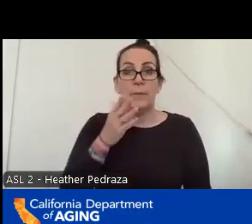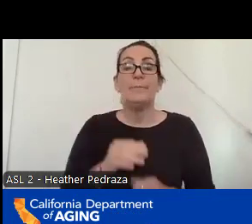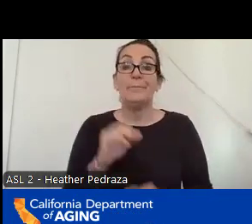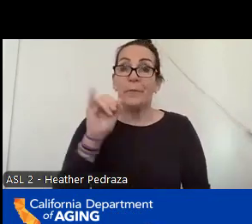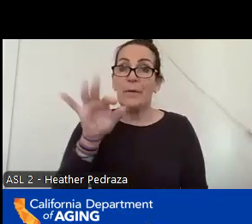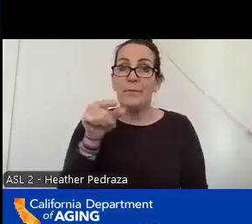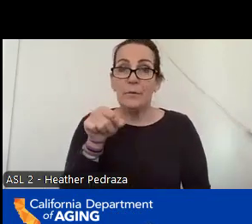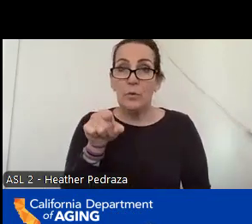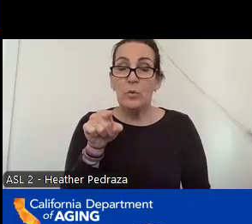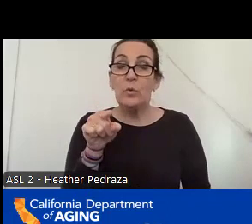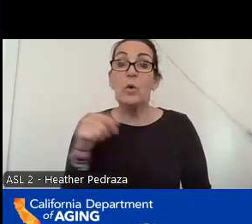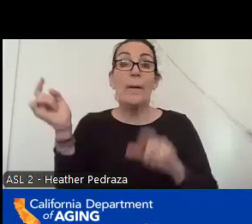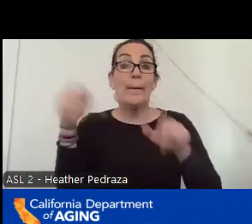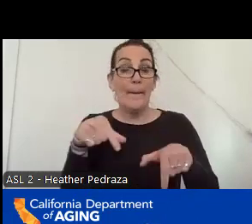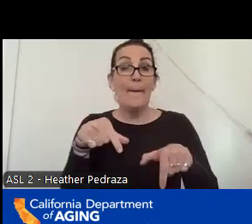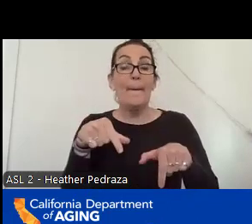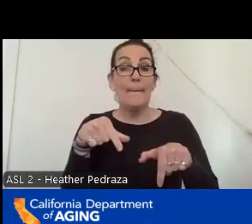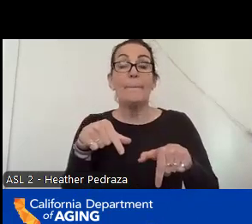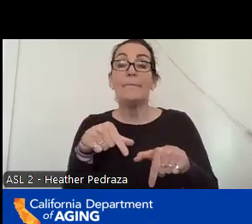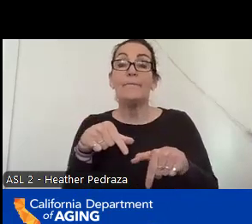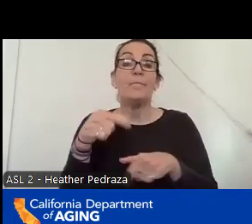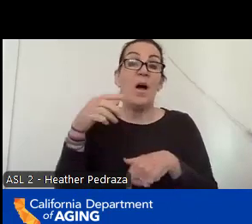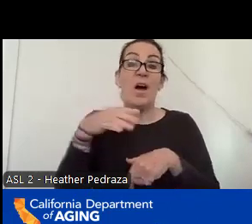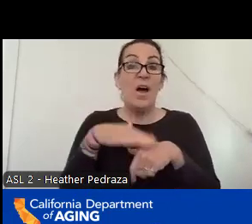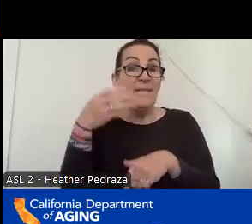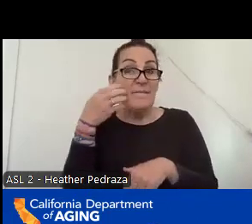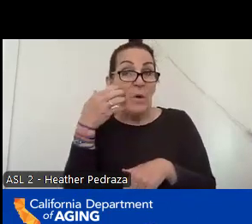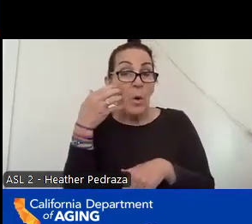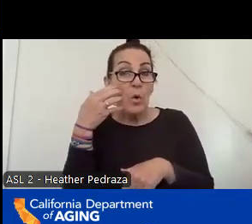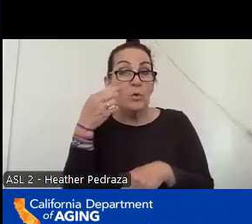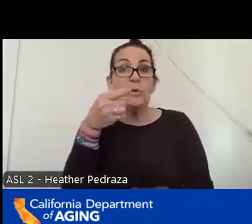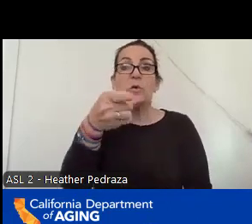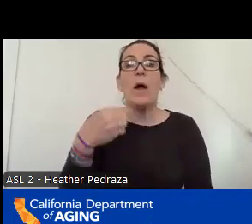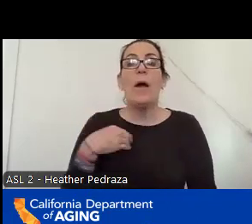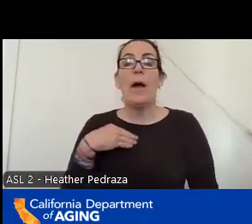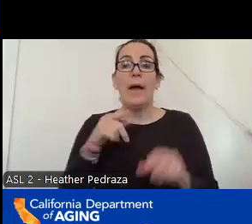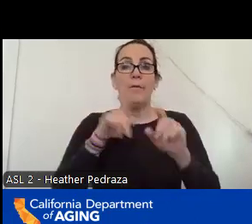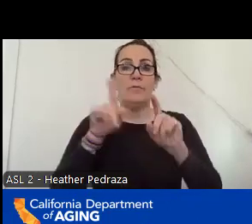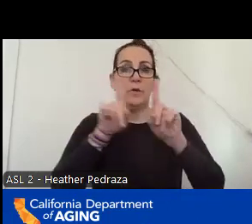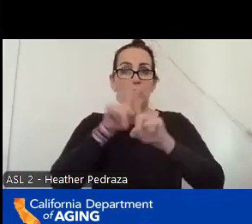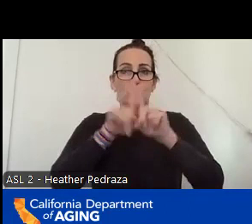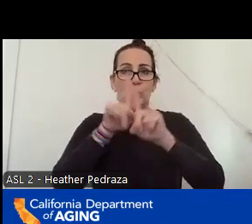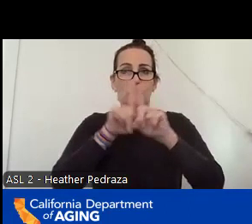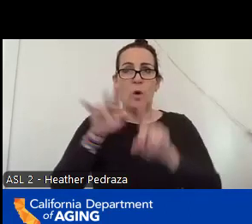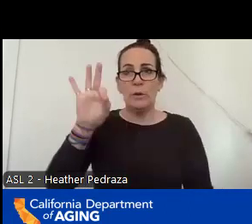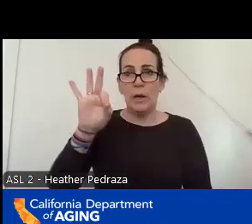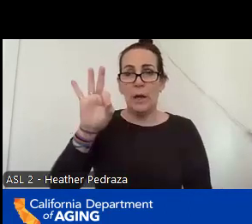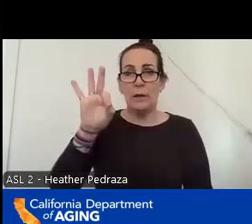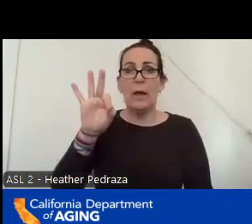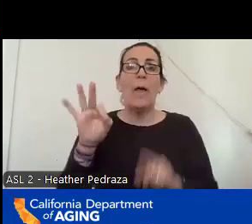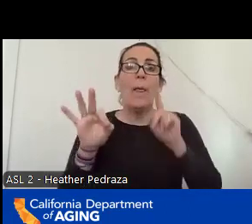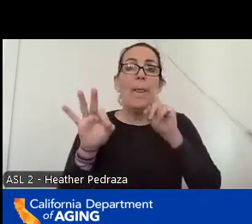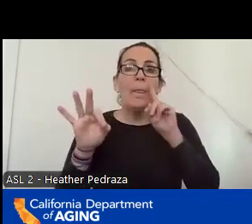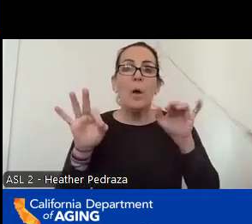appearing or attending this meeting by phone, you have a *9, which will also indicate a raised hand, and we will unmute your